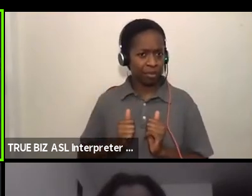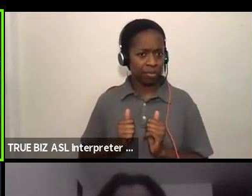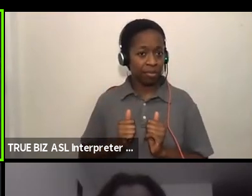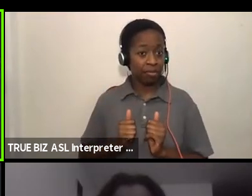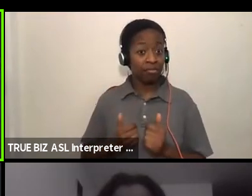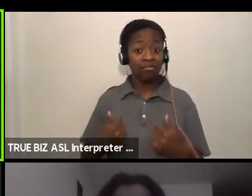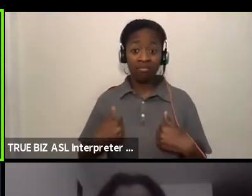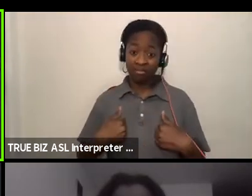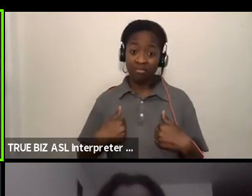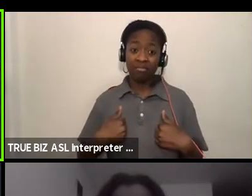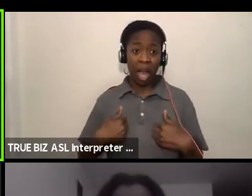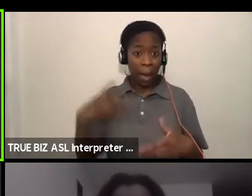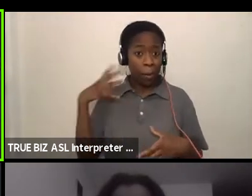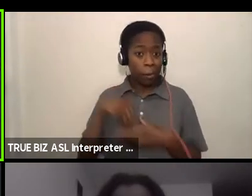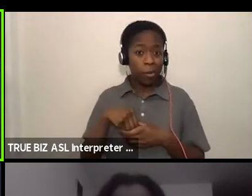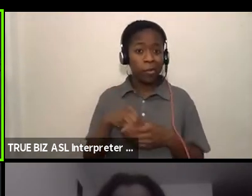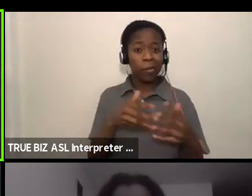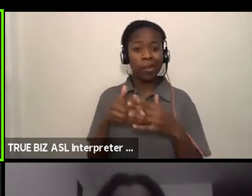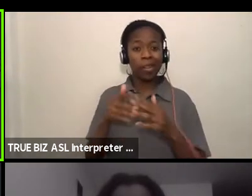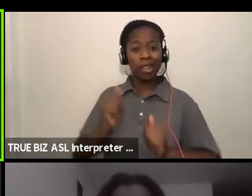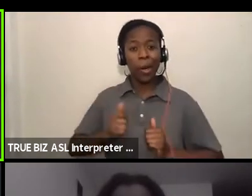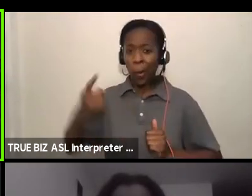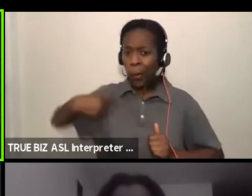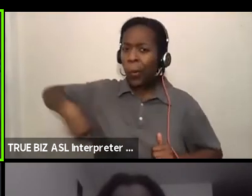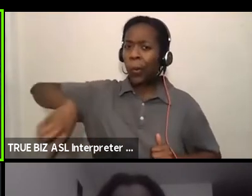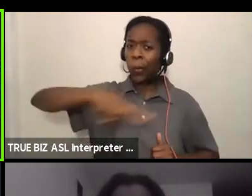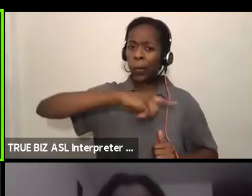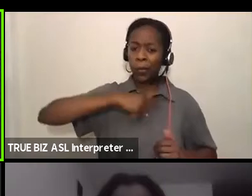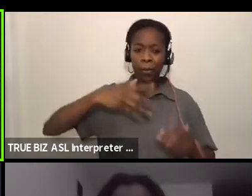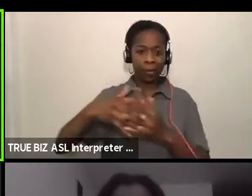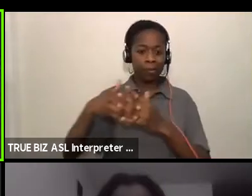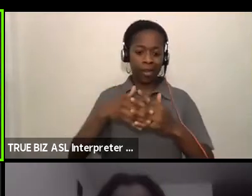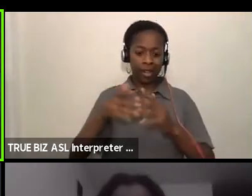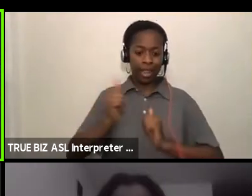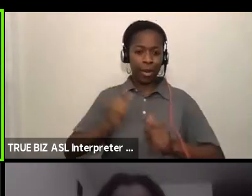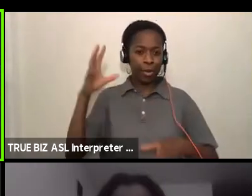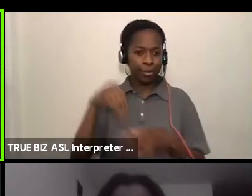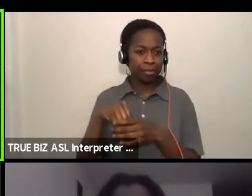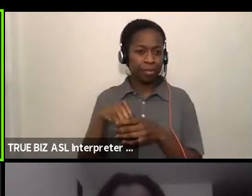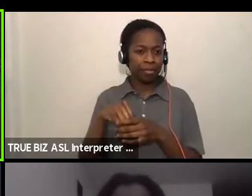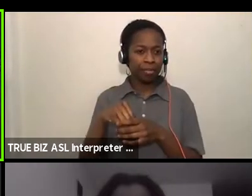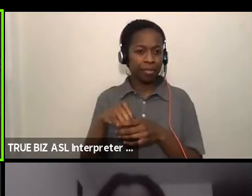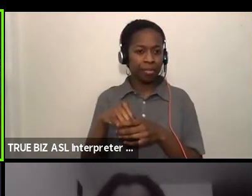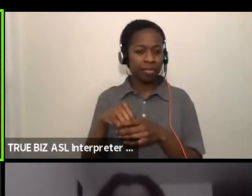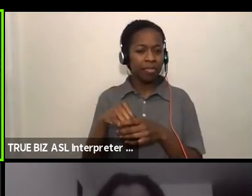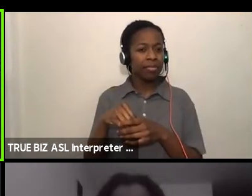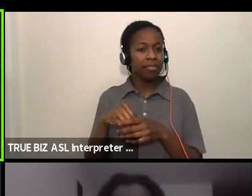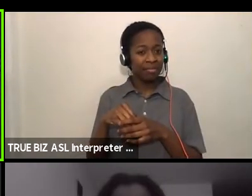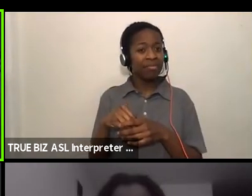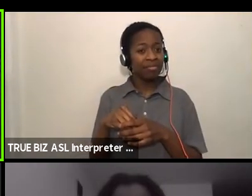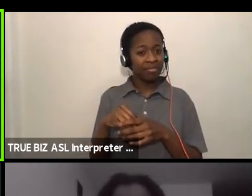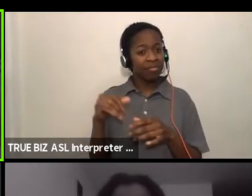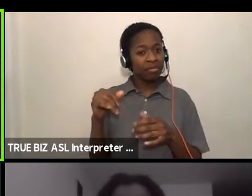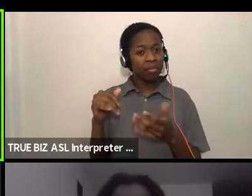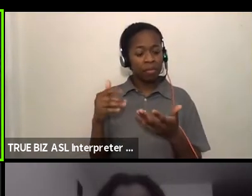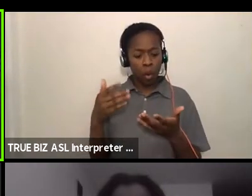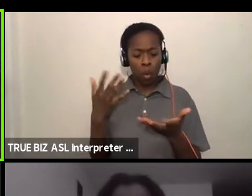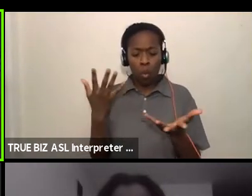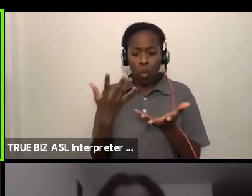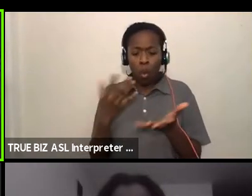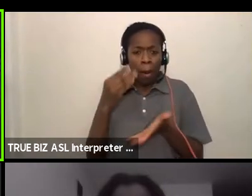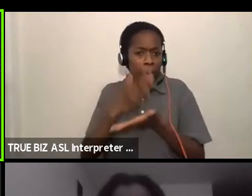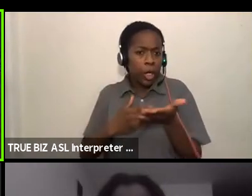of American theater. We're all part of American theater. What aspect of that theater scene is, that's the question, right? And